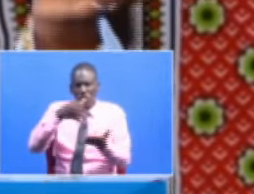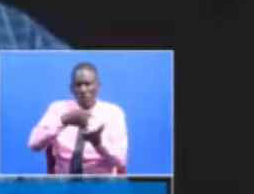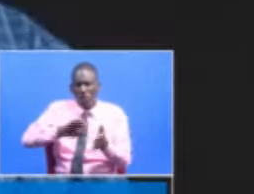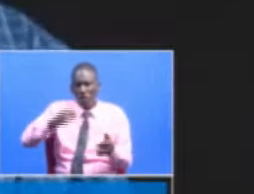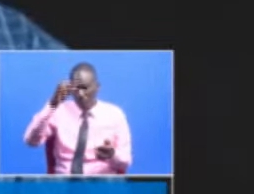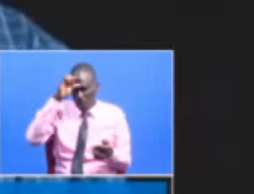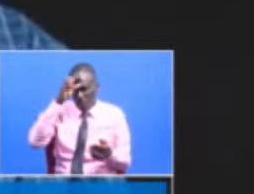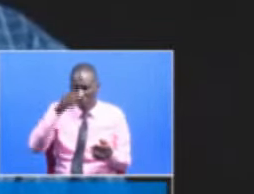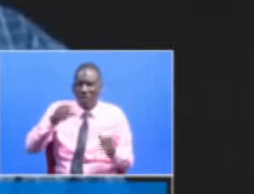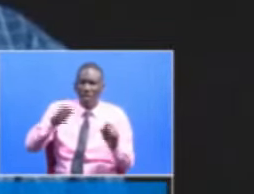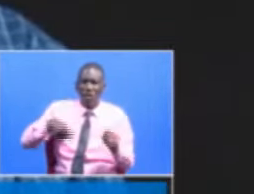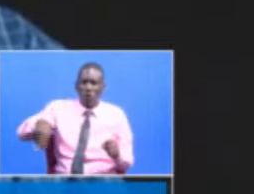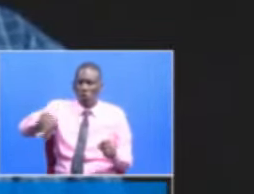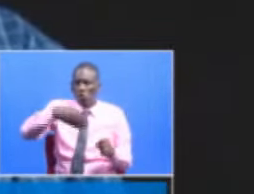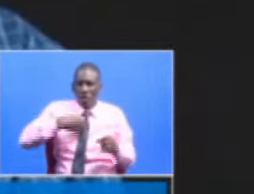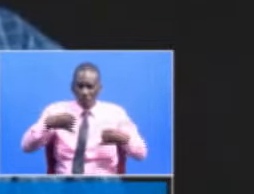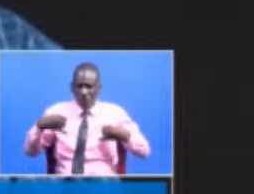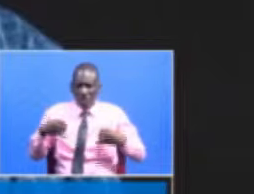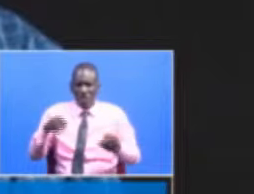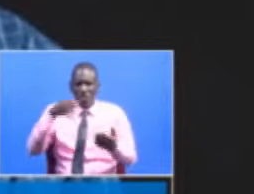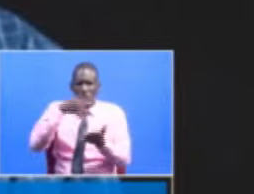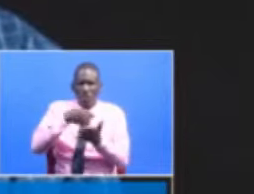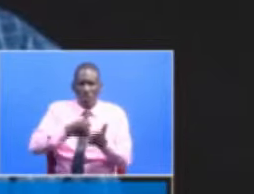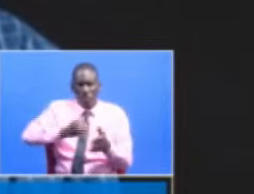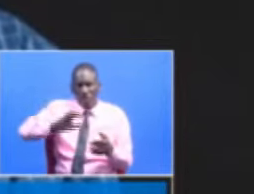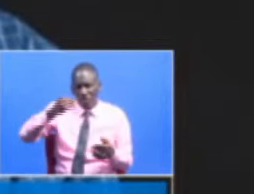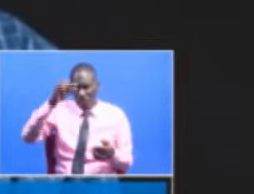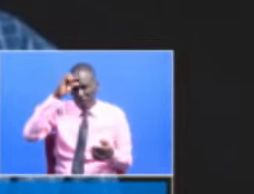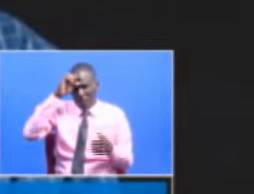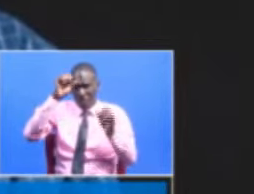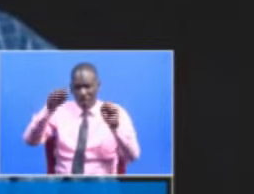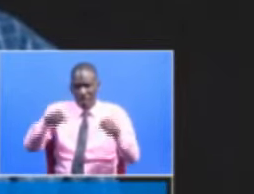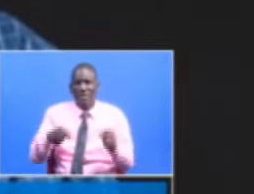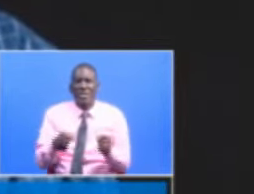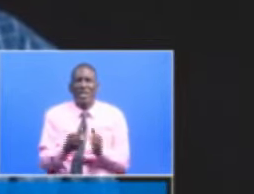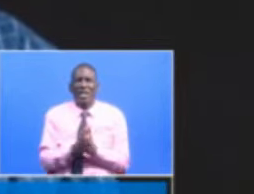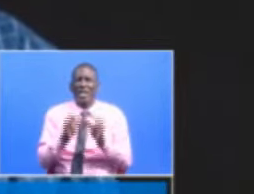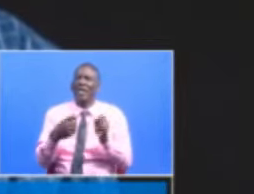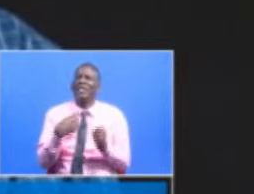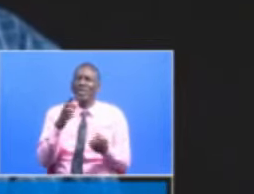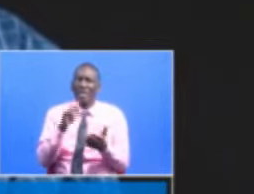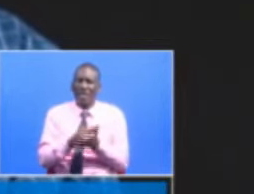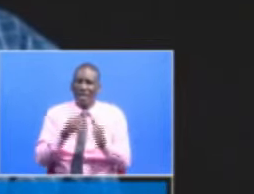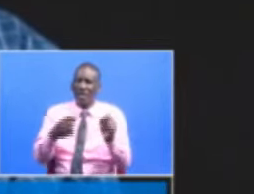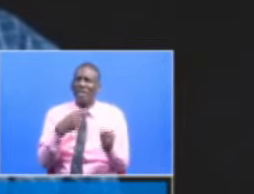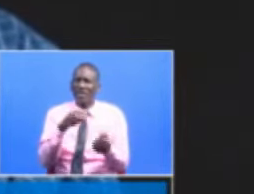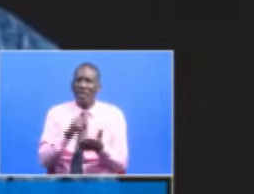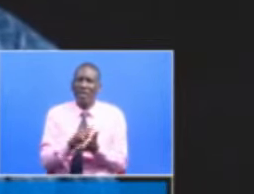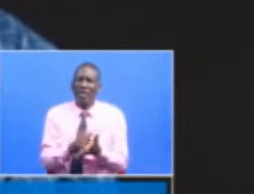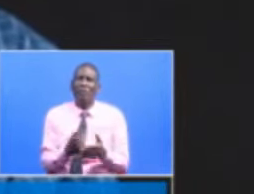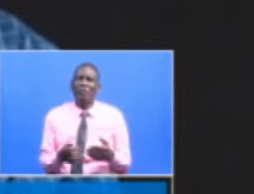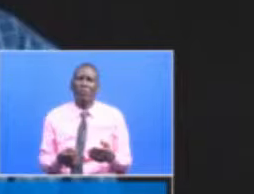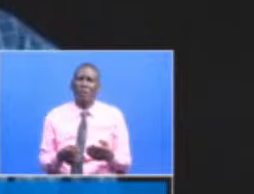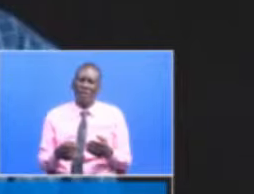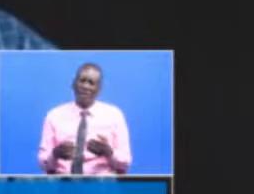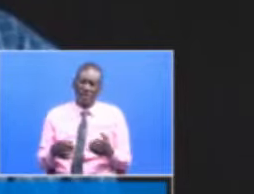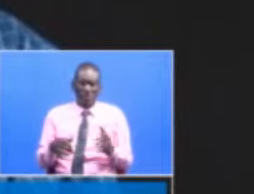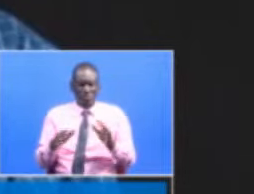We have tried to engage the county, yes. I can say that partly they